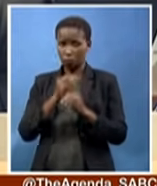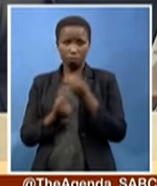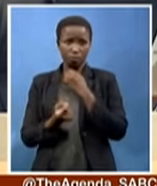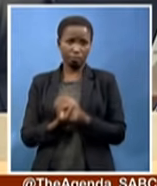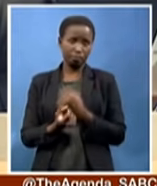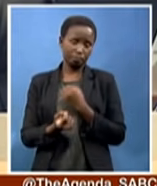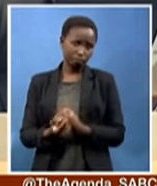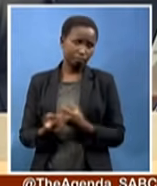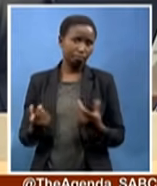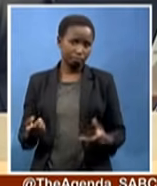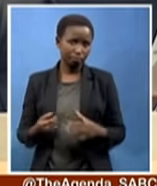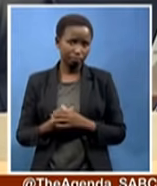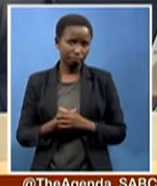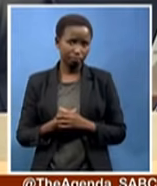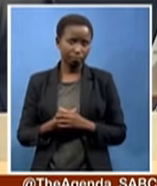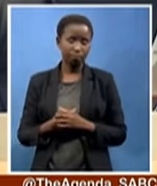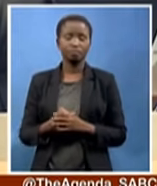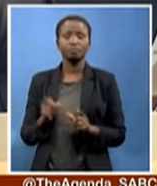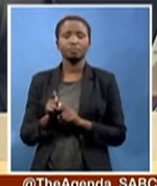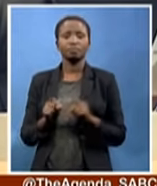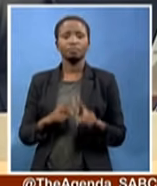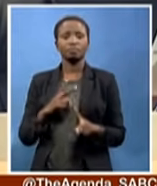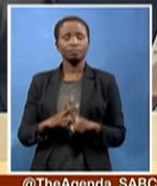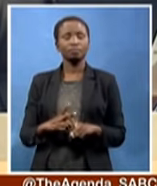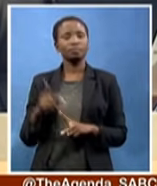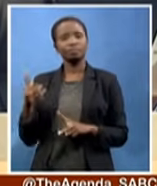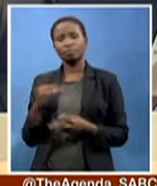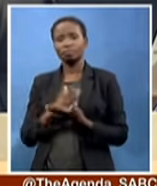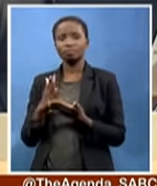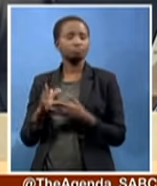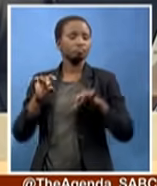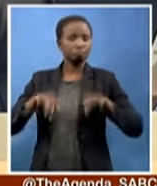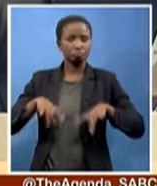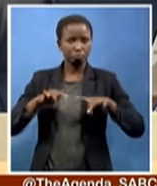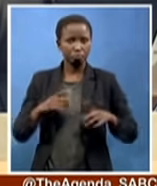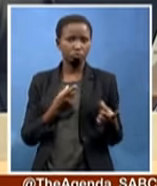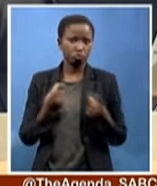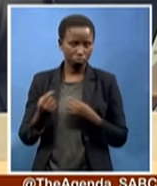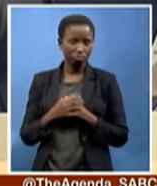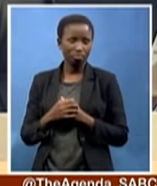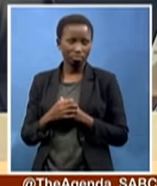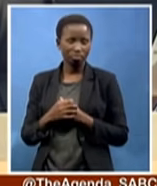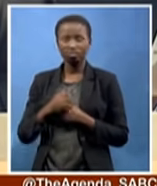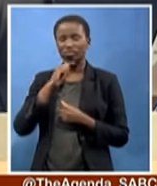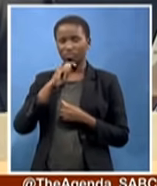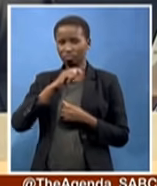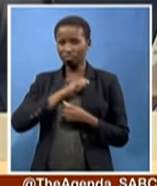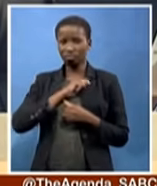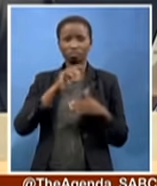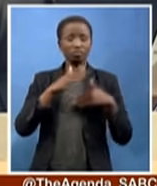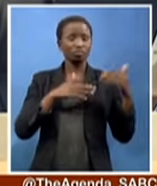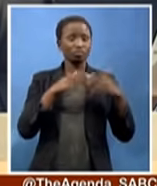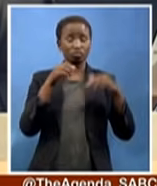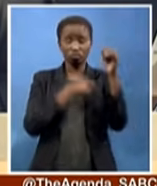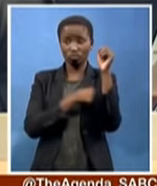vehement denials, it is difficult for any structure to confront such activities. In